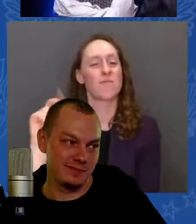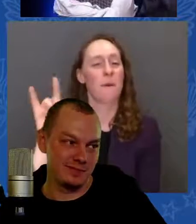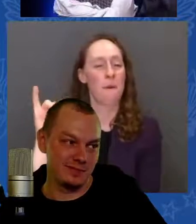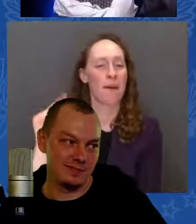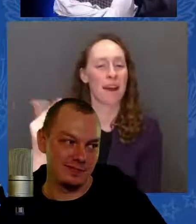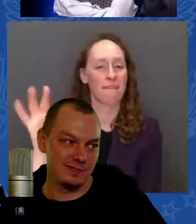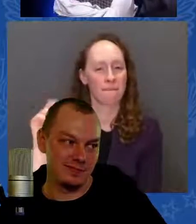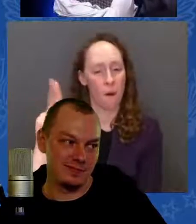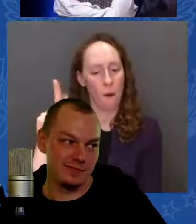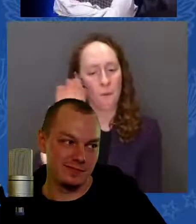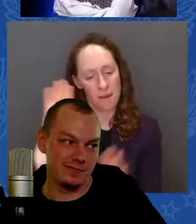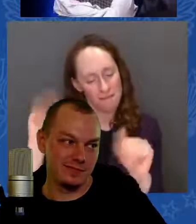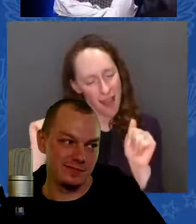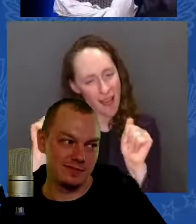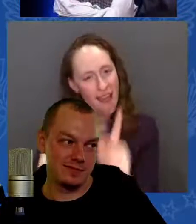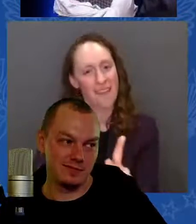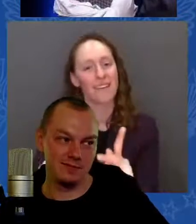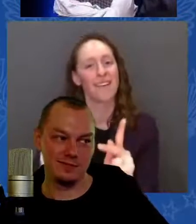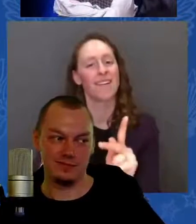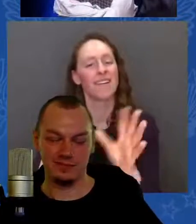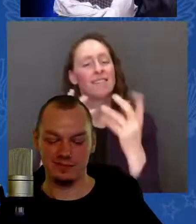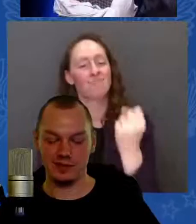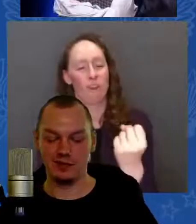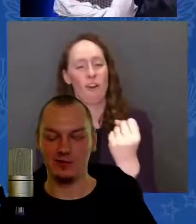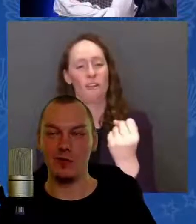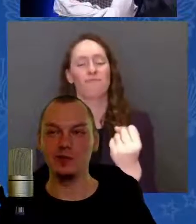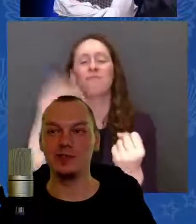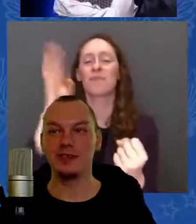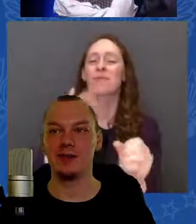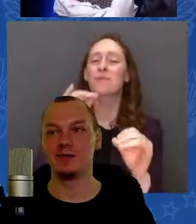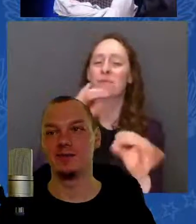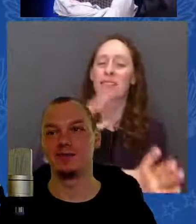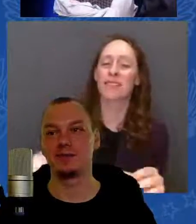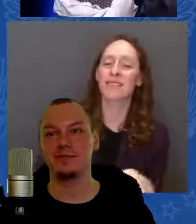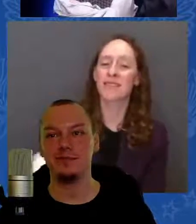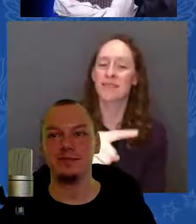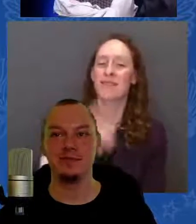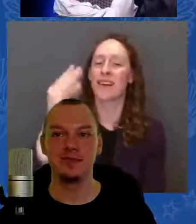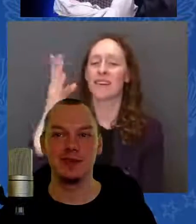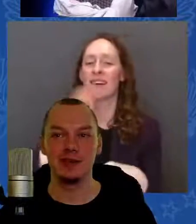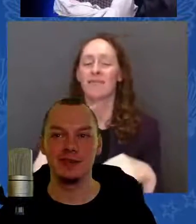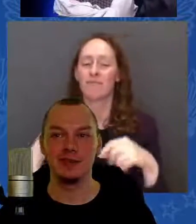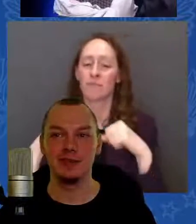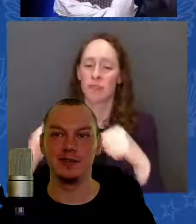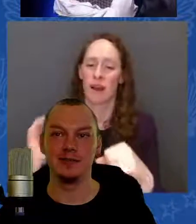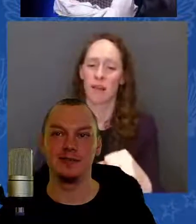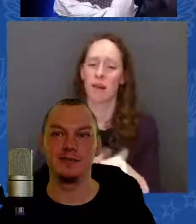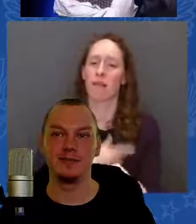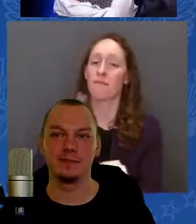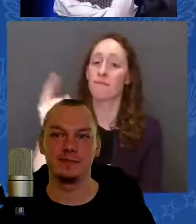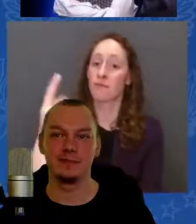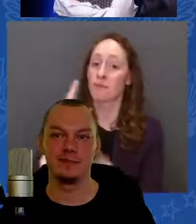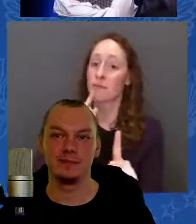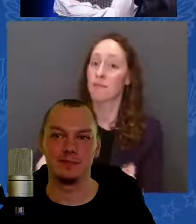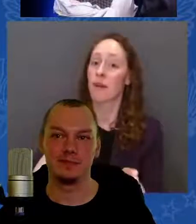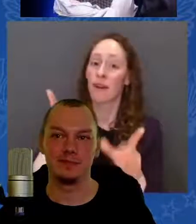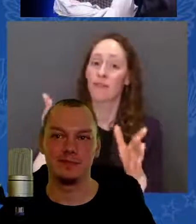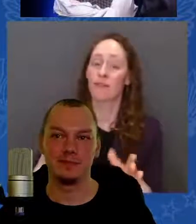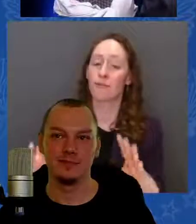our first responders. Thank you. On the Rolling Stone. This guy's an idiot.